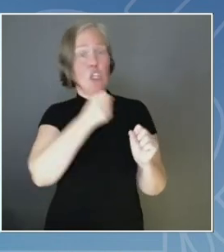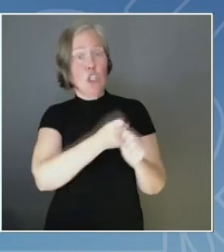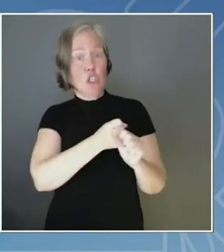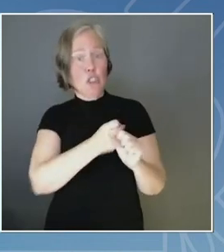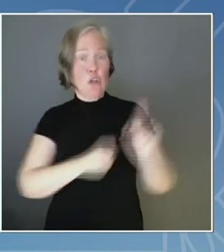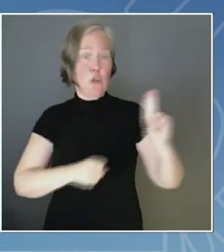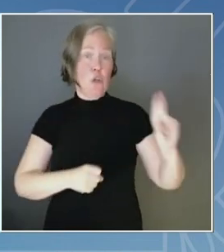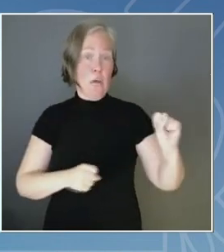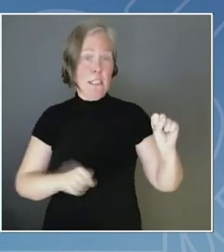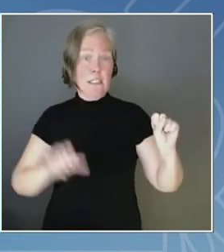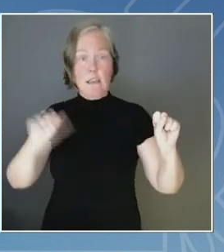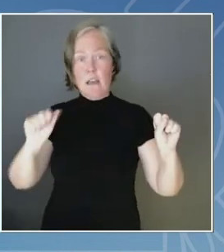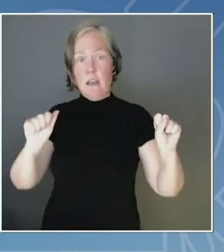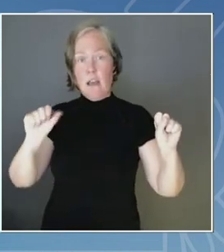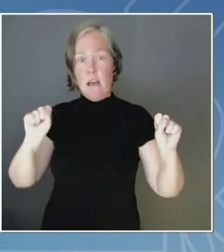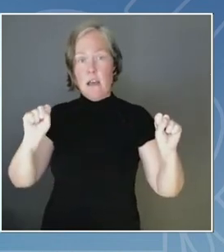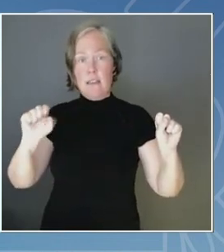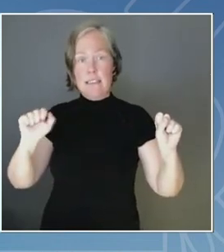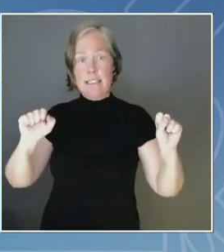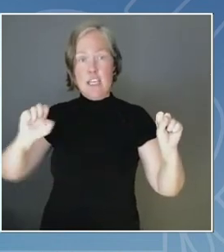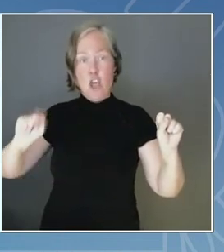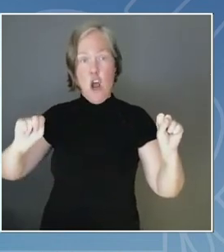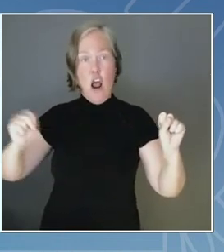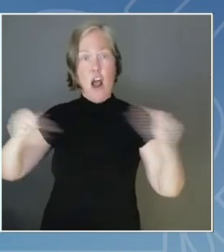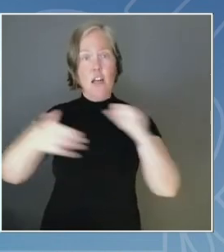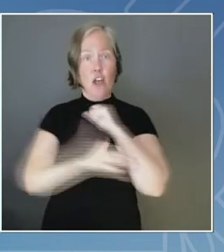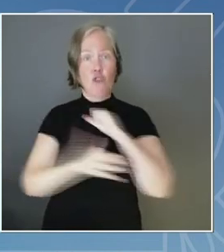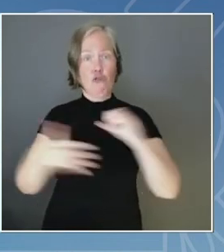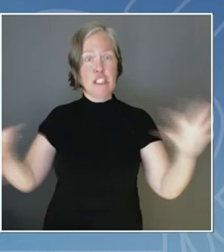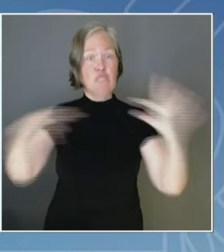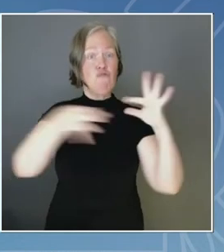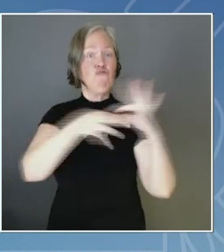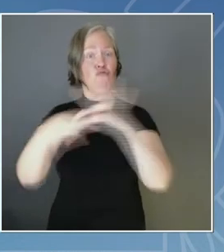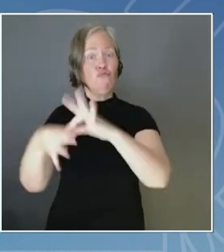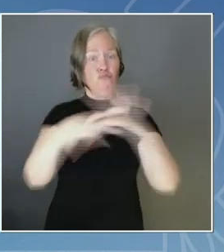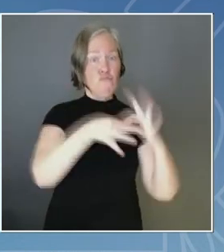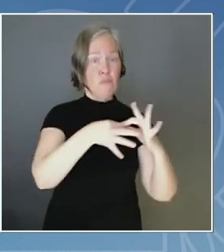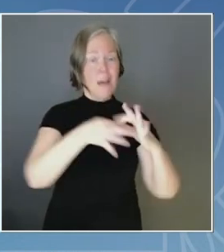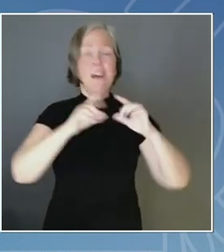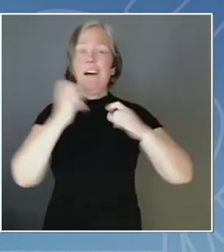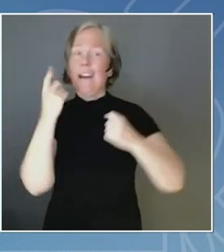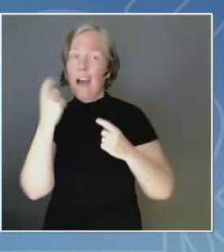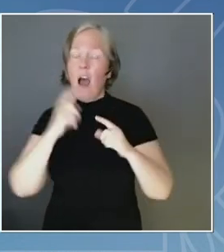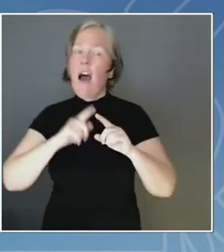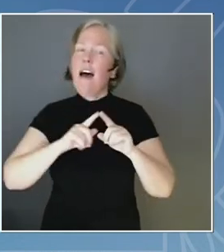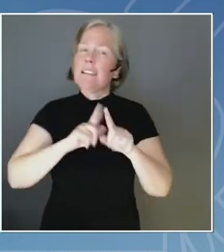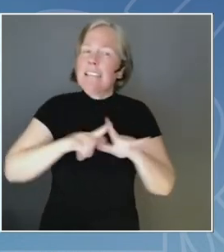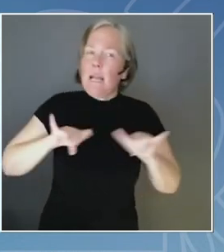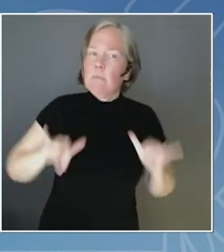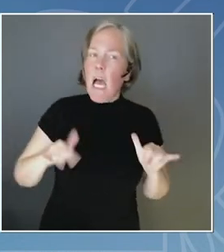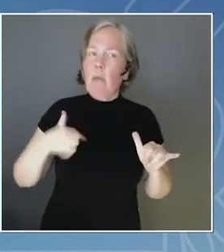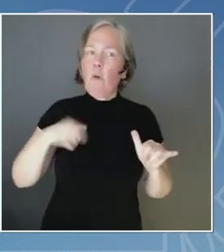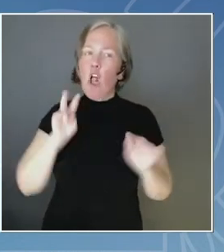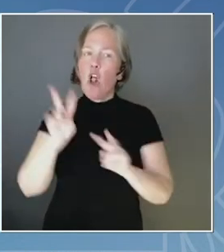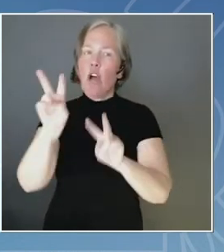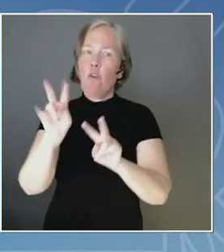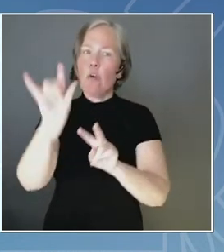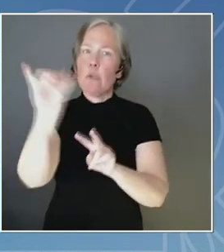ties. But we also see this summit as moving forward as well.